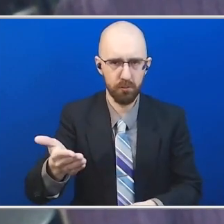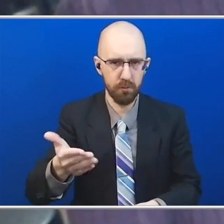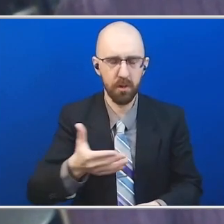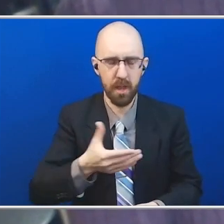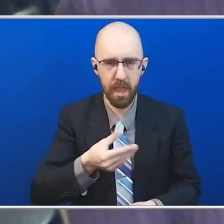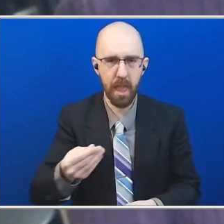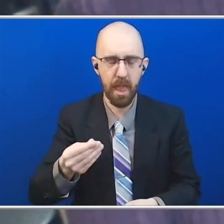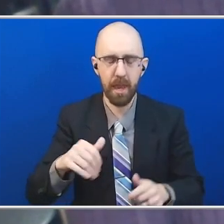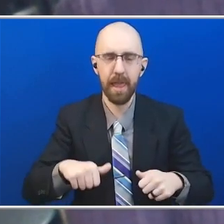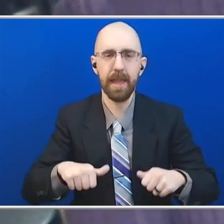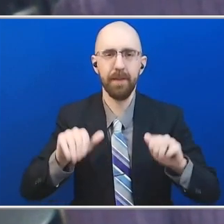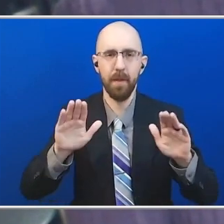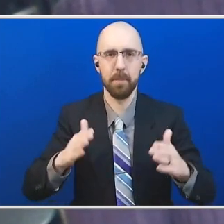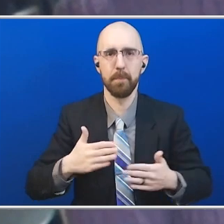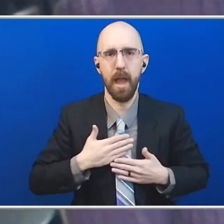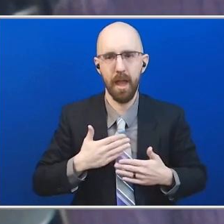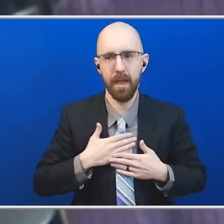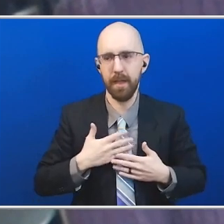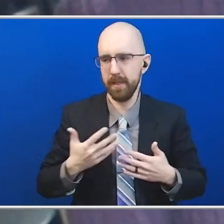on my